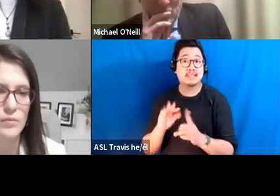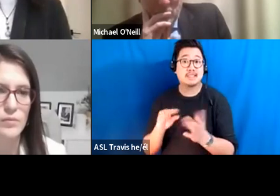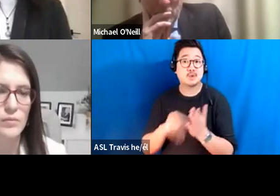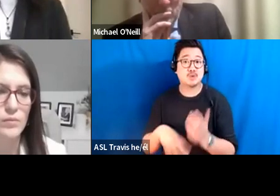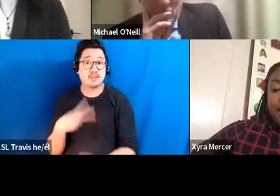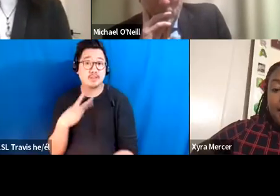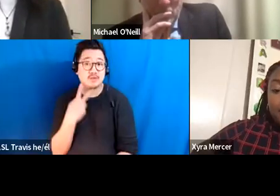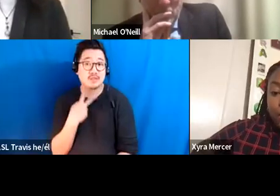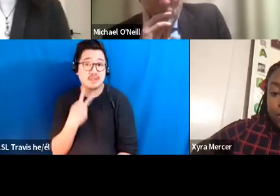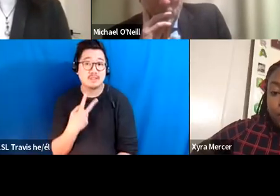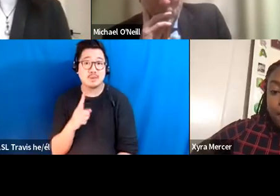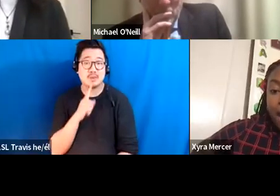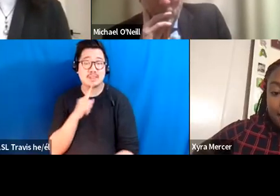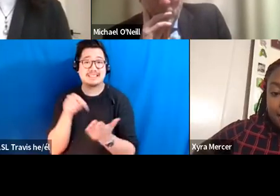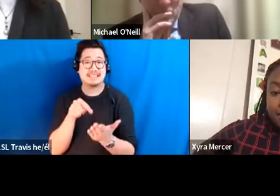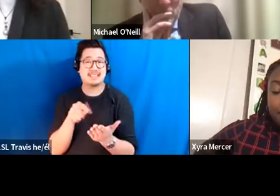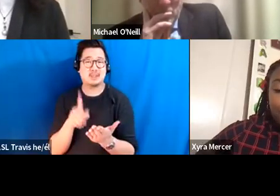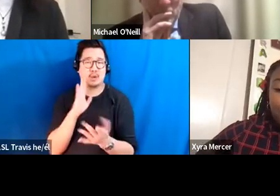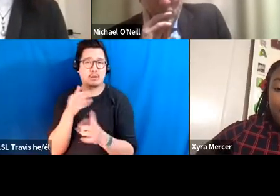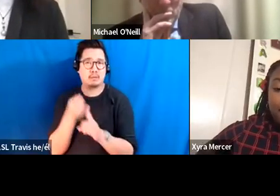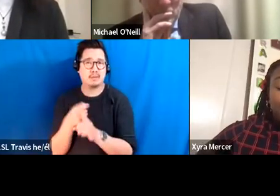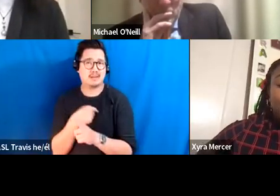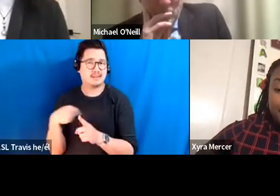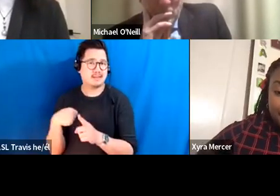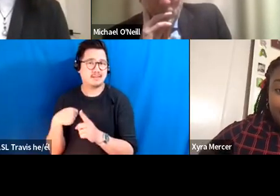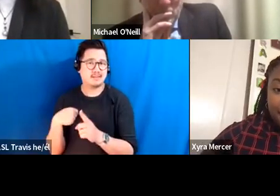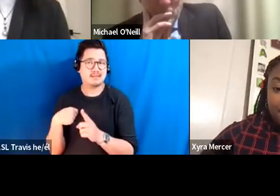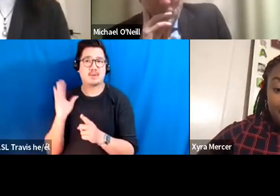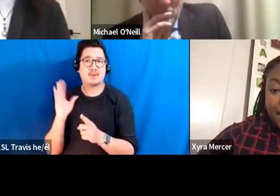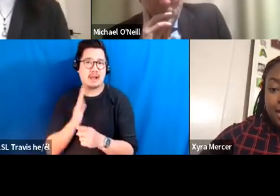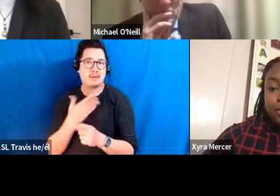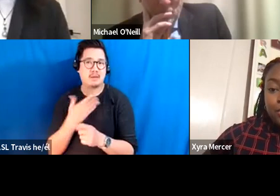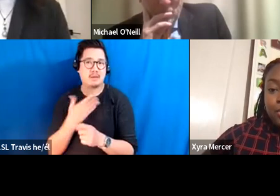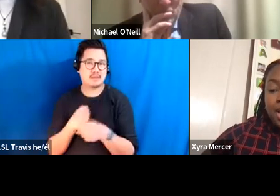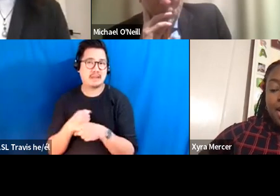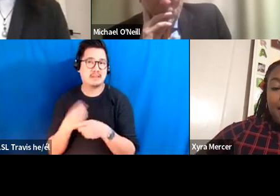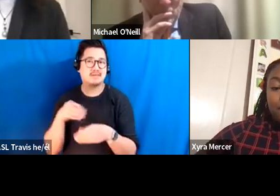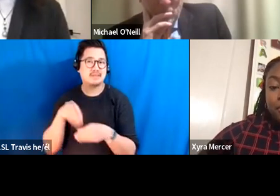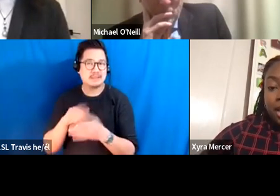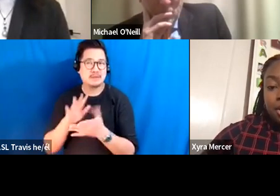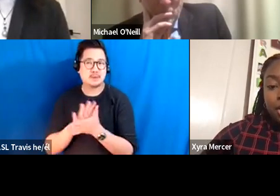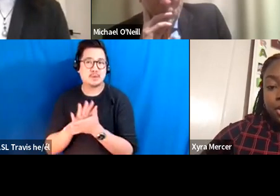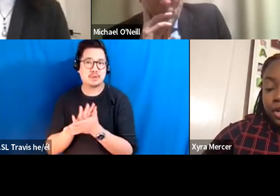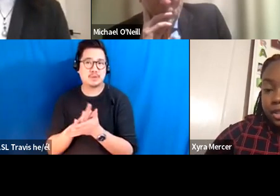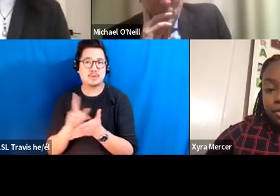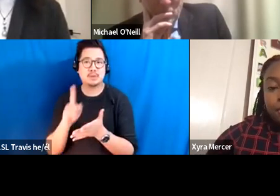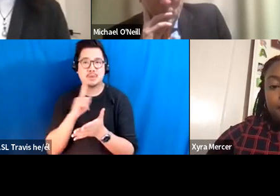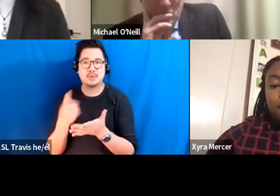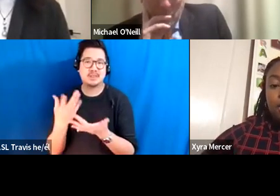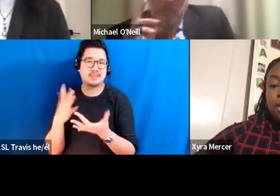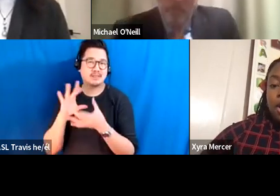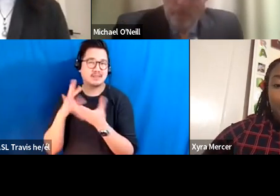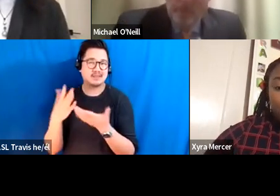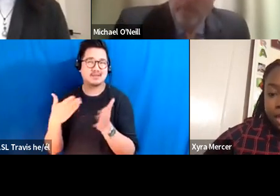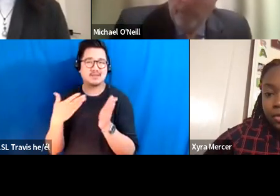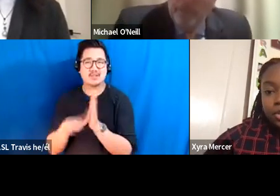something that is going to impact us throughout our years of being in school it reflects on our transcripts